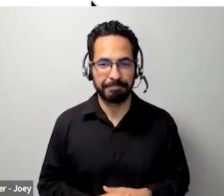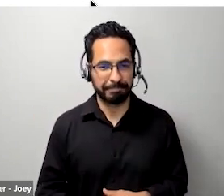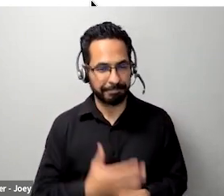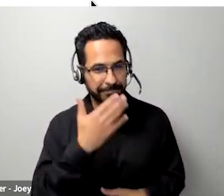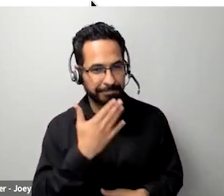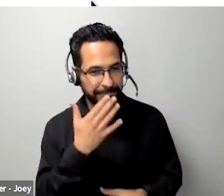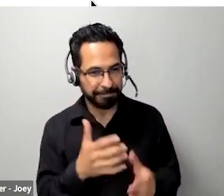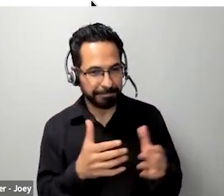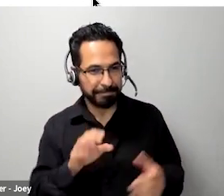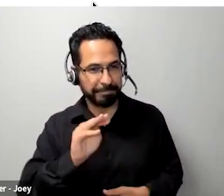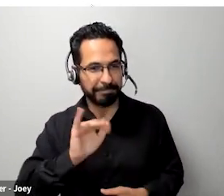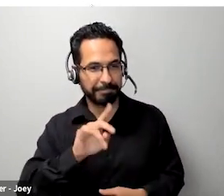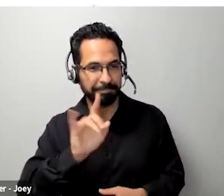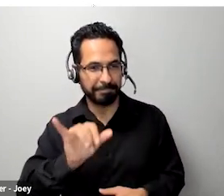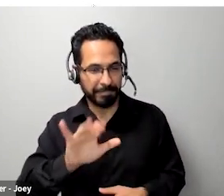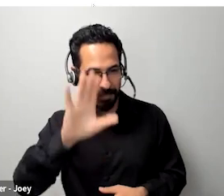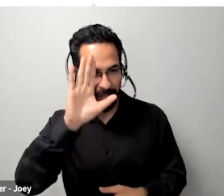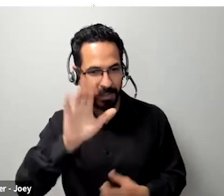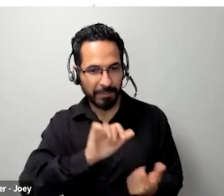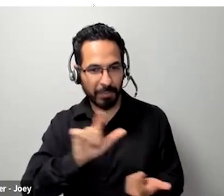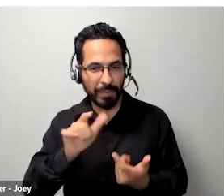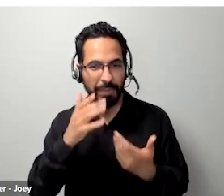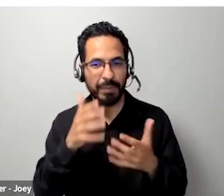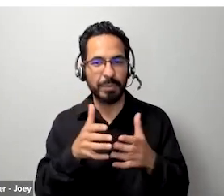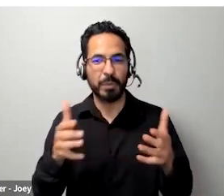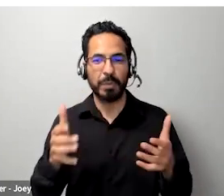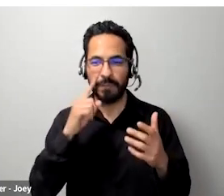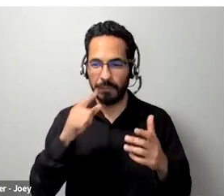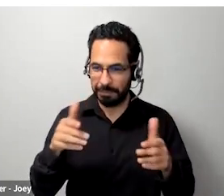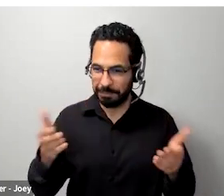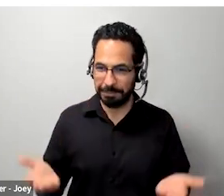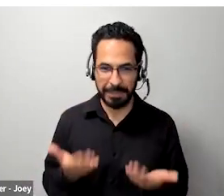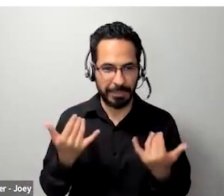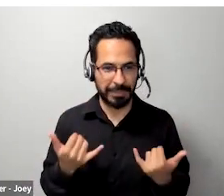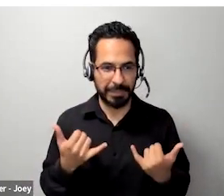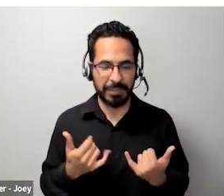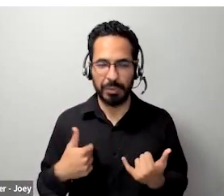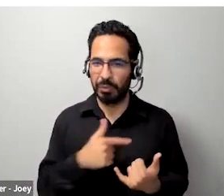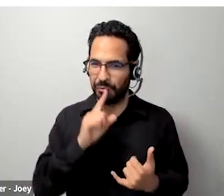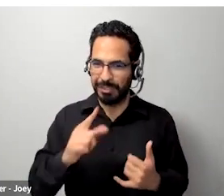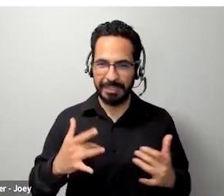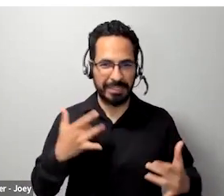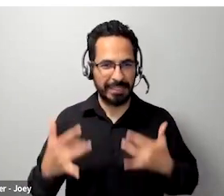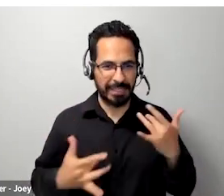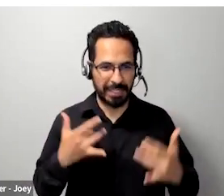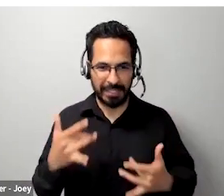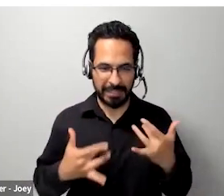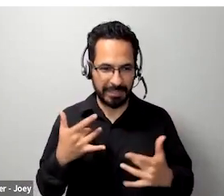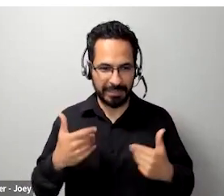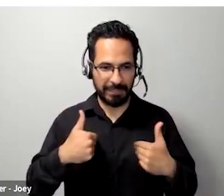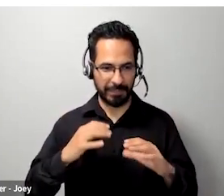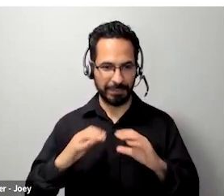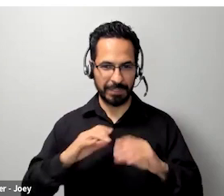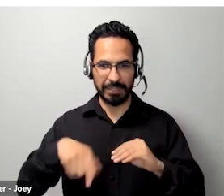Thank you so much, Mindy. Hi, everyone. Thank you so much for being here today. We're really excited to have this conversation